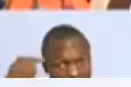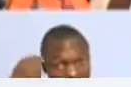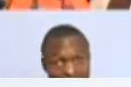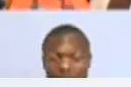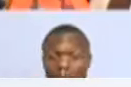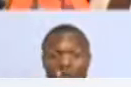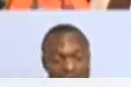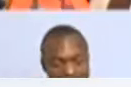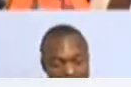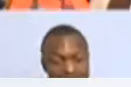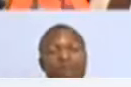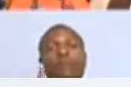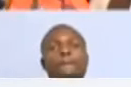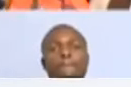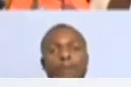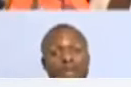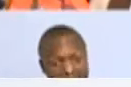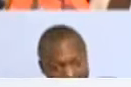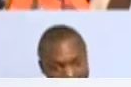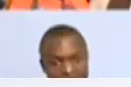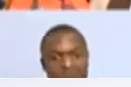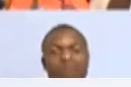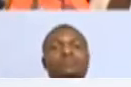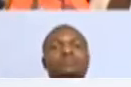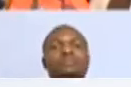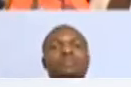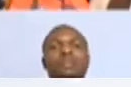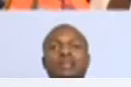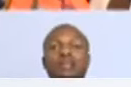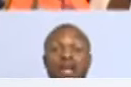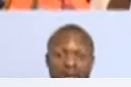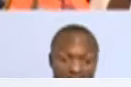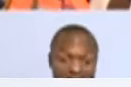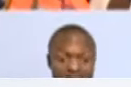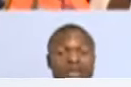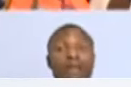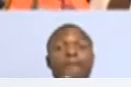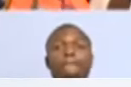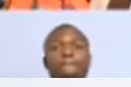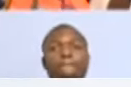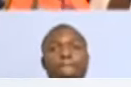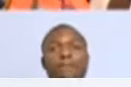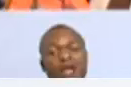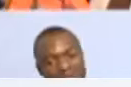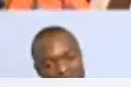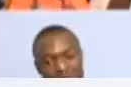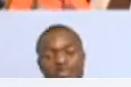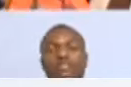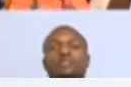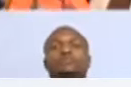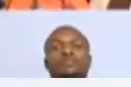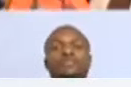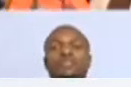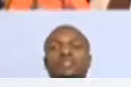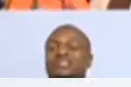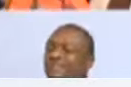our people and the environment are taken as a package and are protected fairly